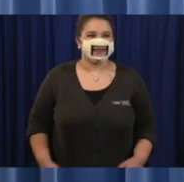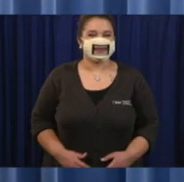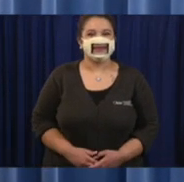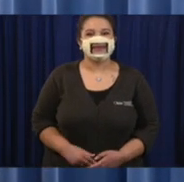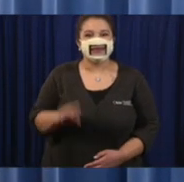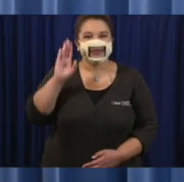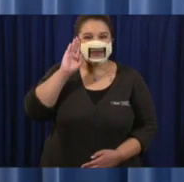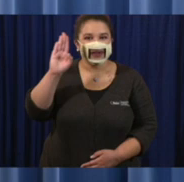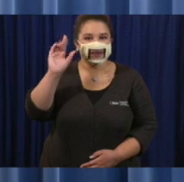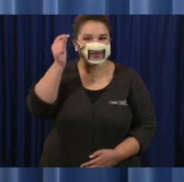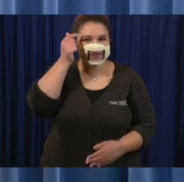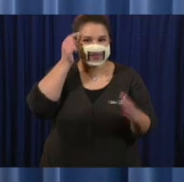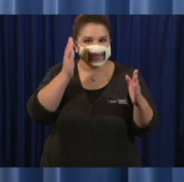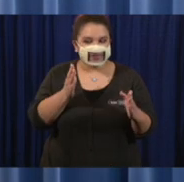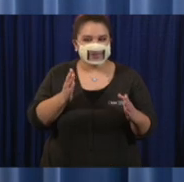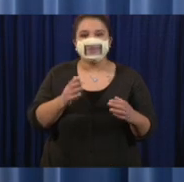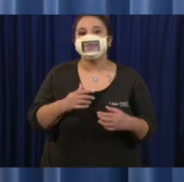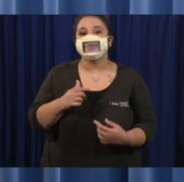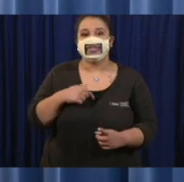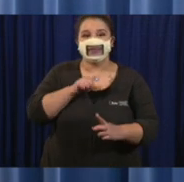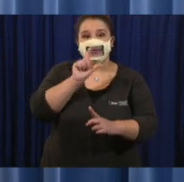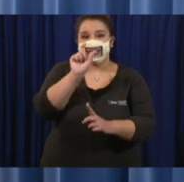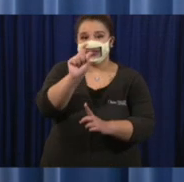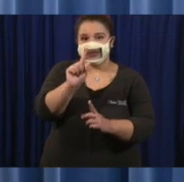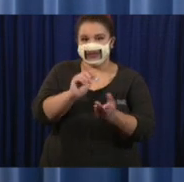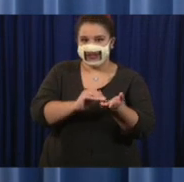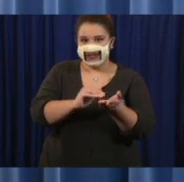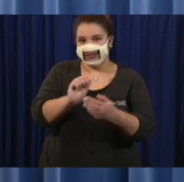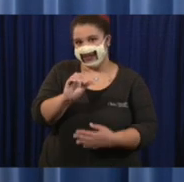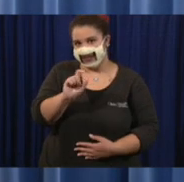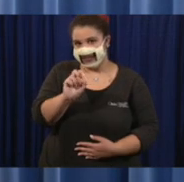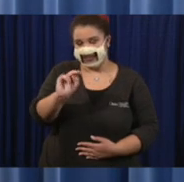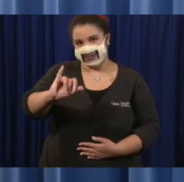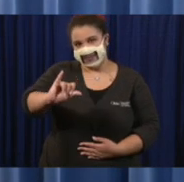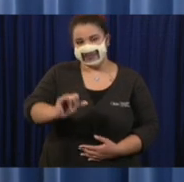Hello, Governor. This question for Dr. Acton also.